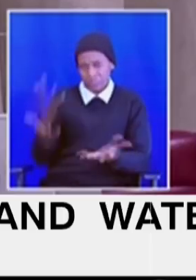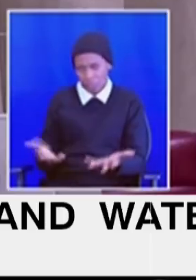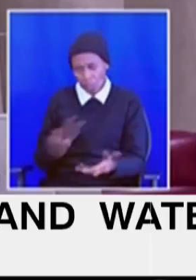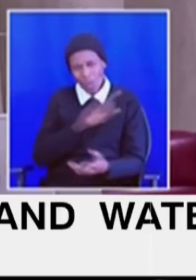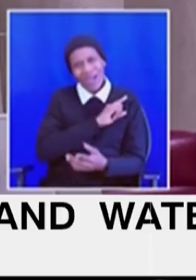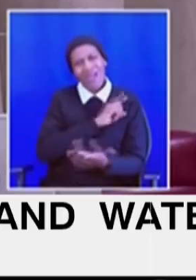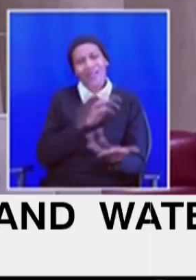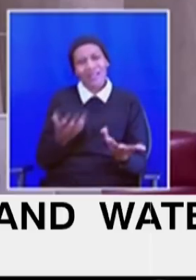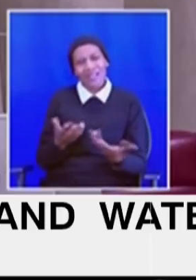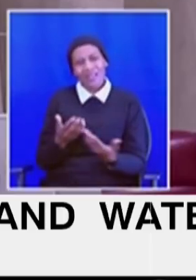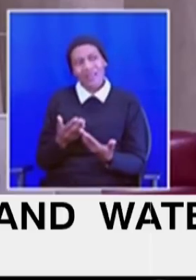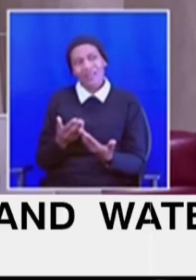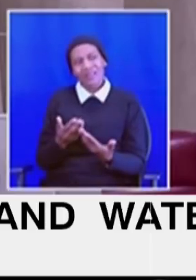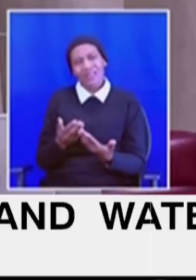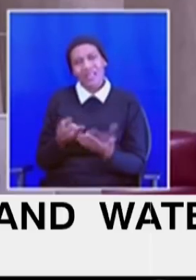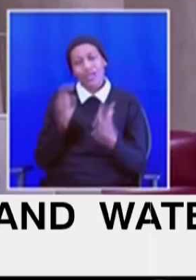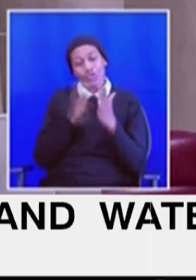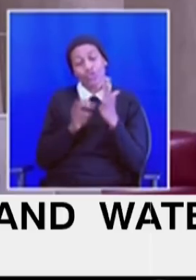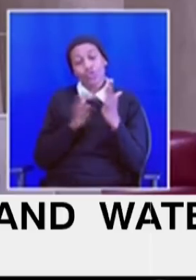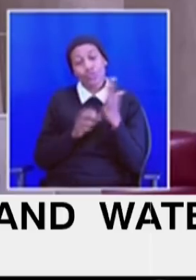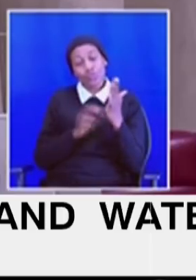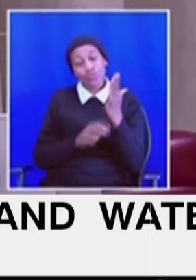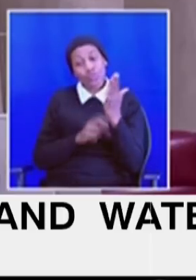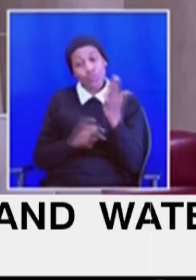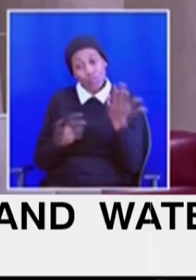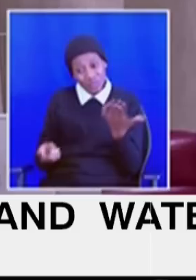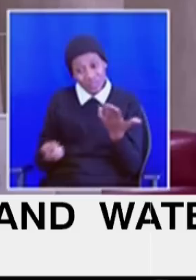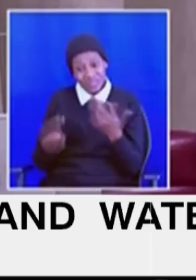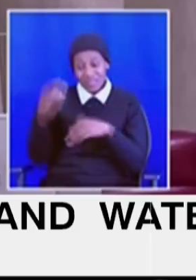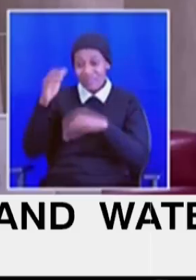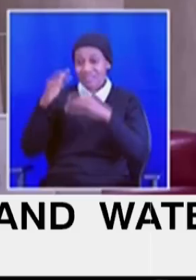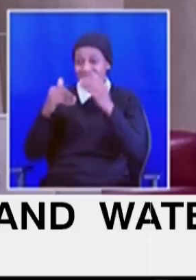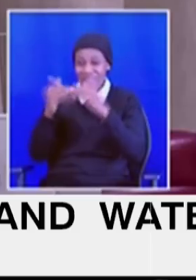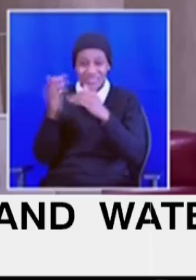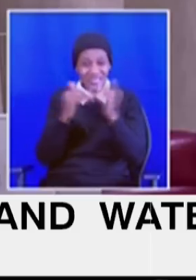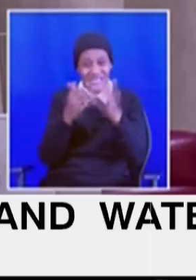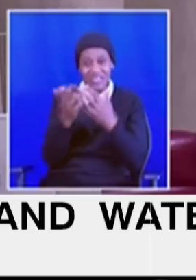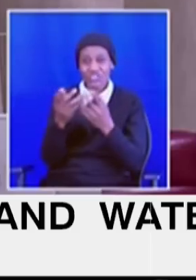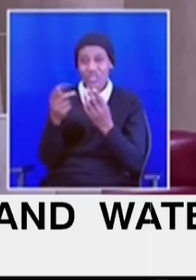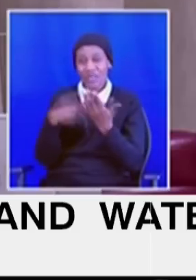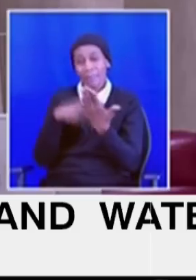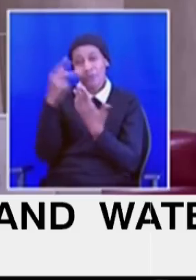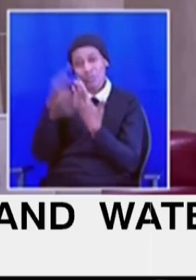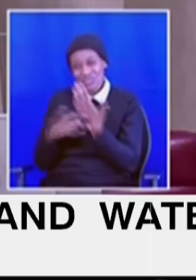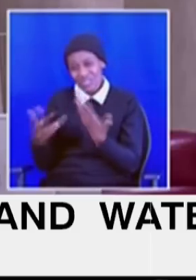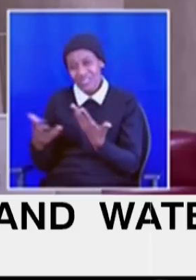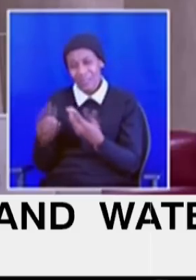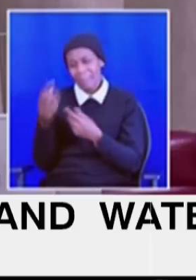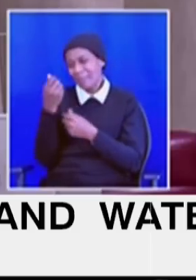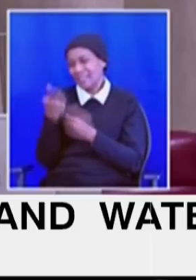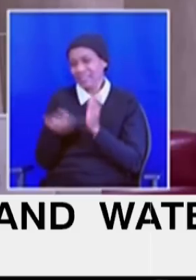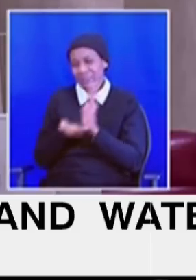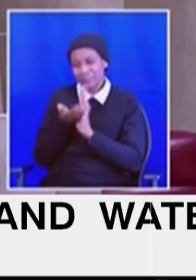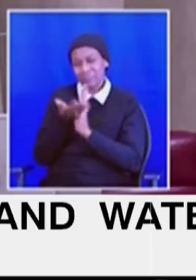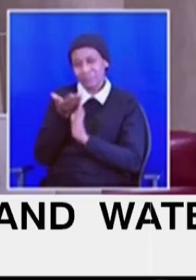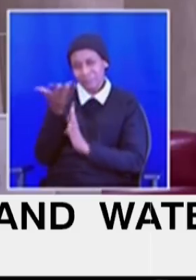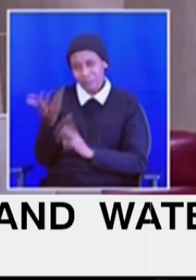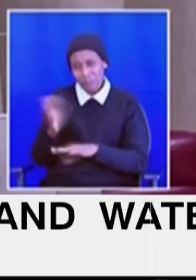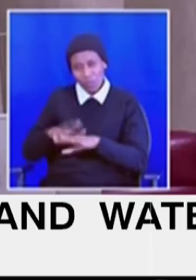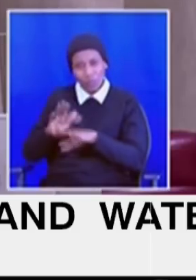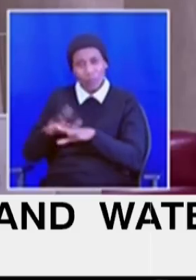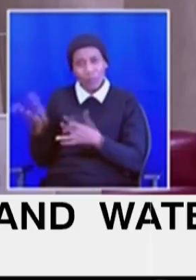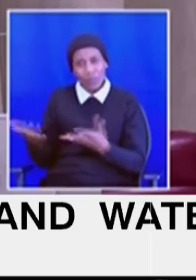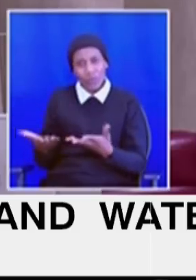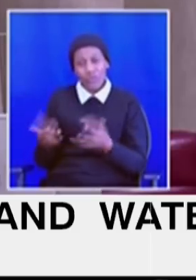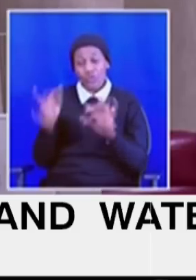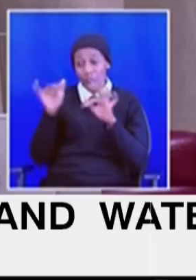economic regulatory regime for infrastructure investments, costing pricing, and culture of